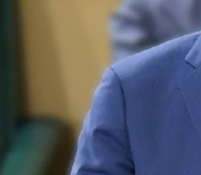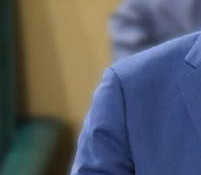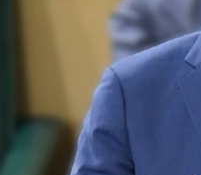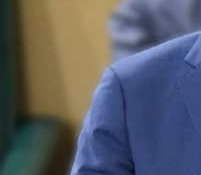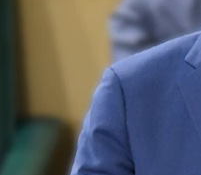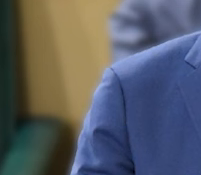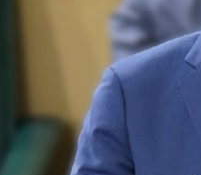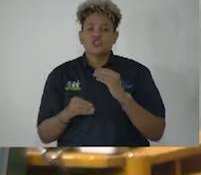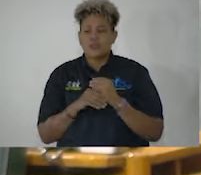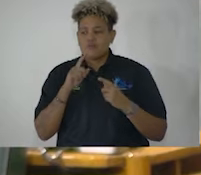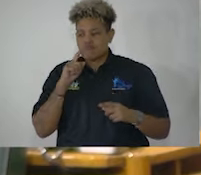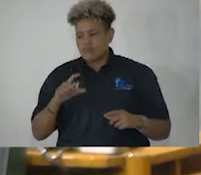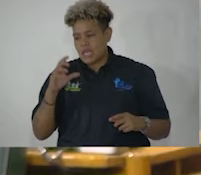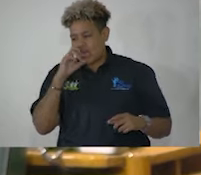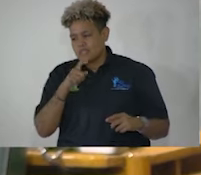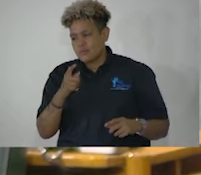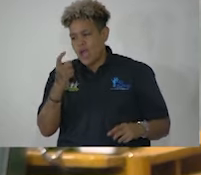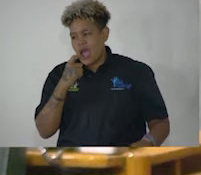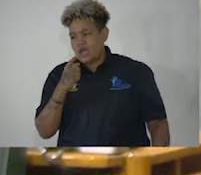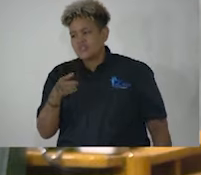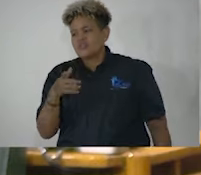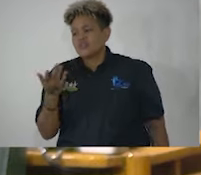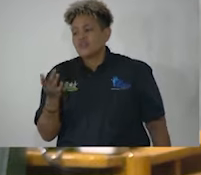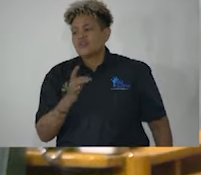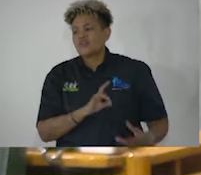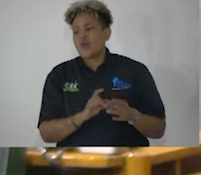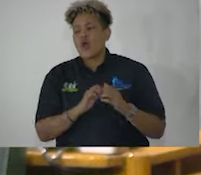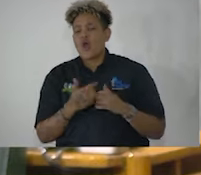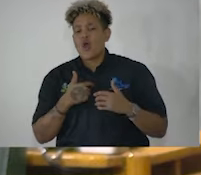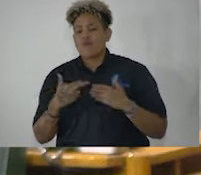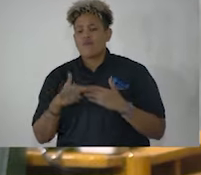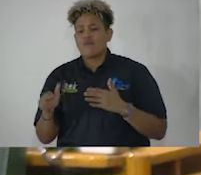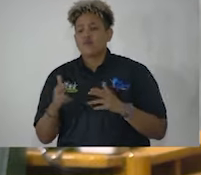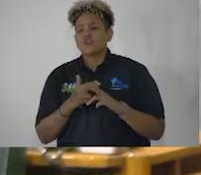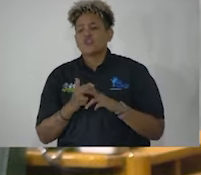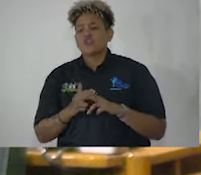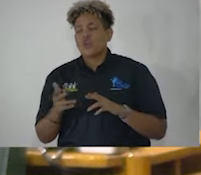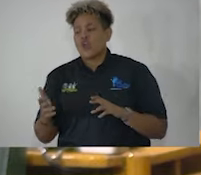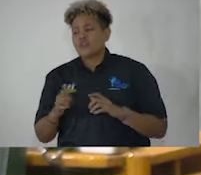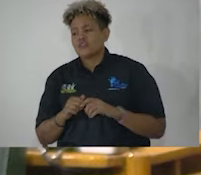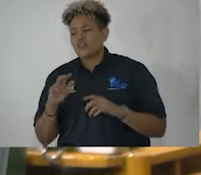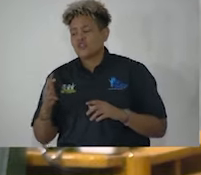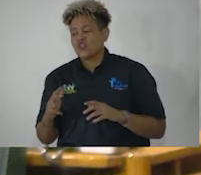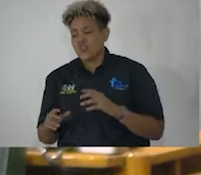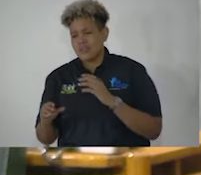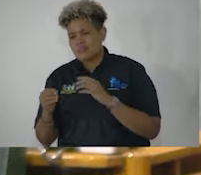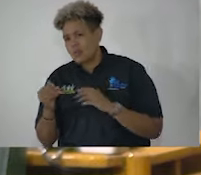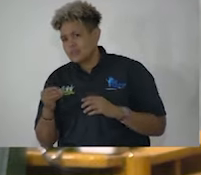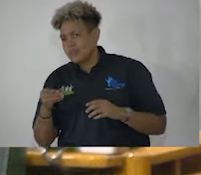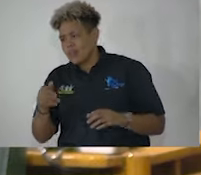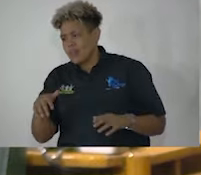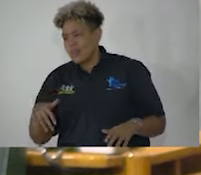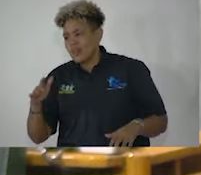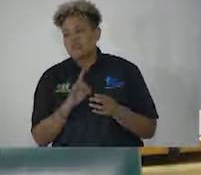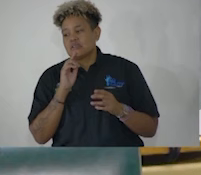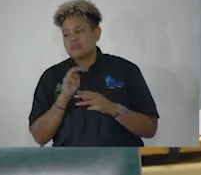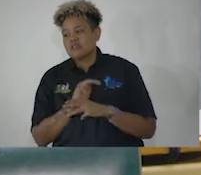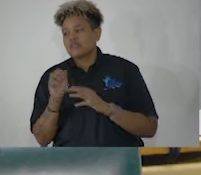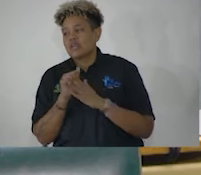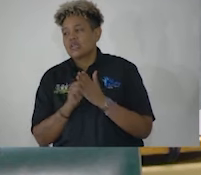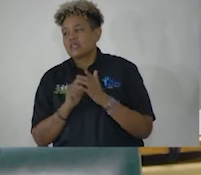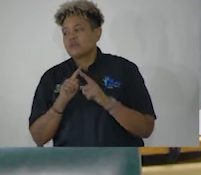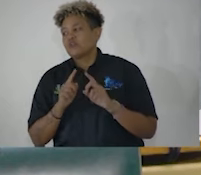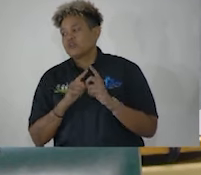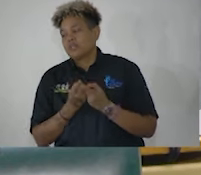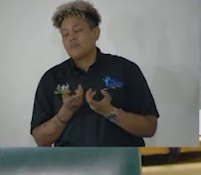compensation review exercise. Minister of Finance and the Public Service, Dr. Nigel Clark, made that declaration in the House of Representatives on Tuesday. Dr.